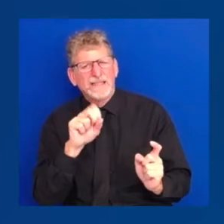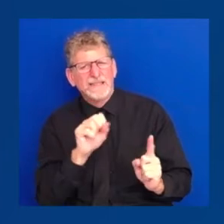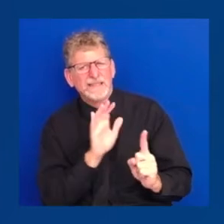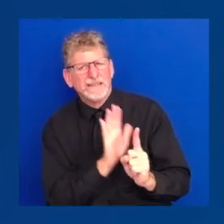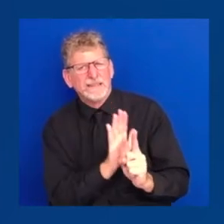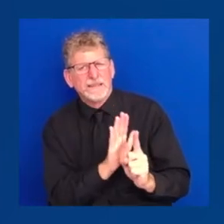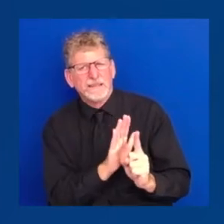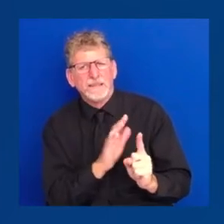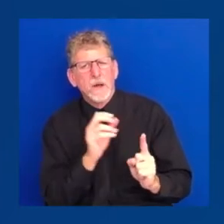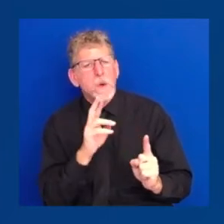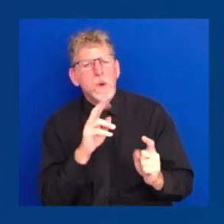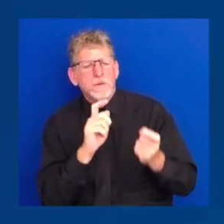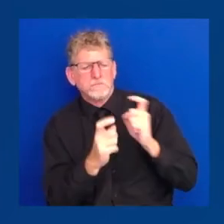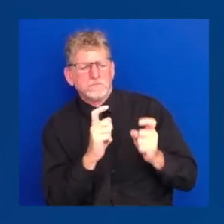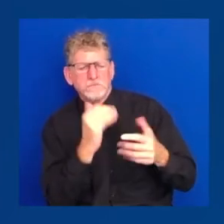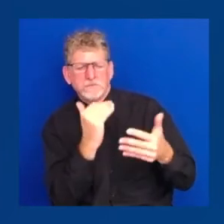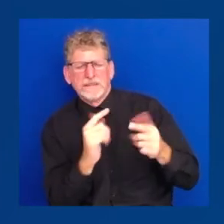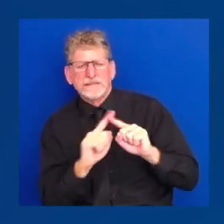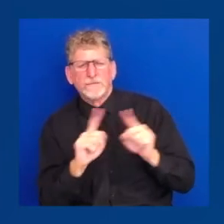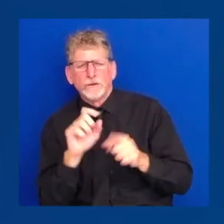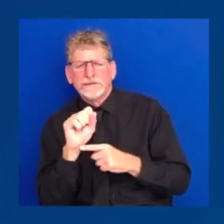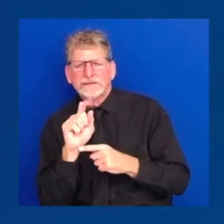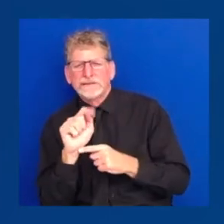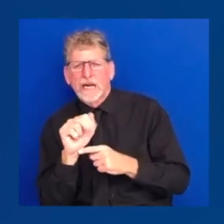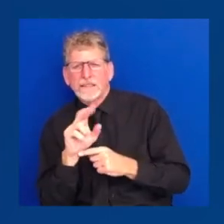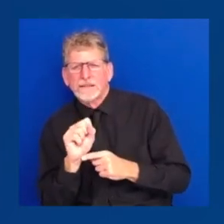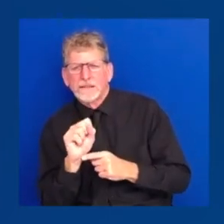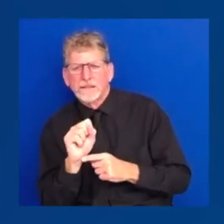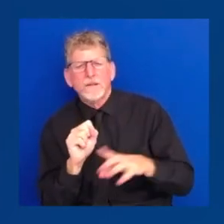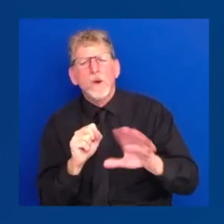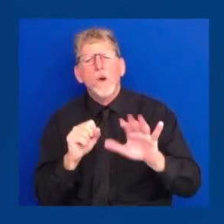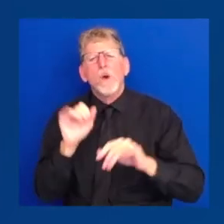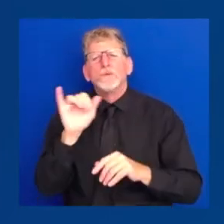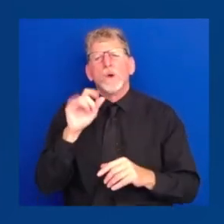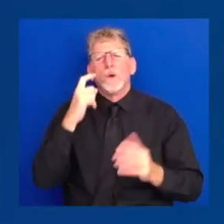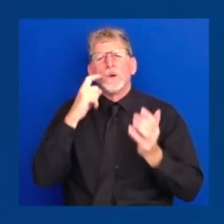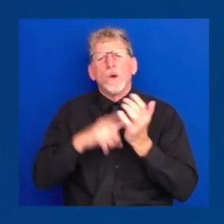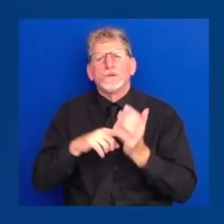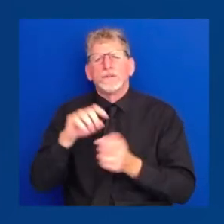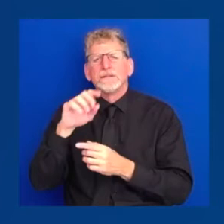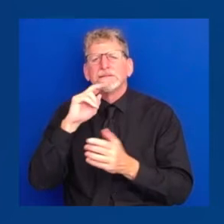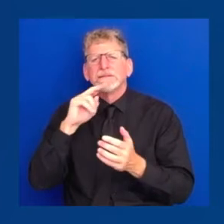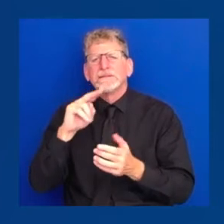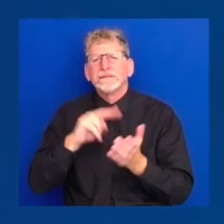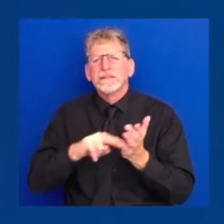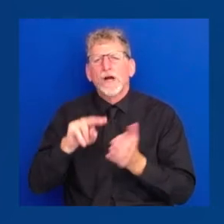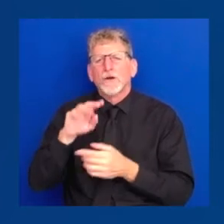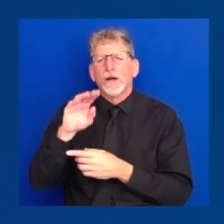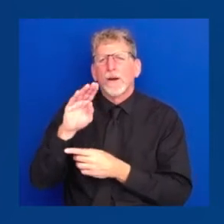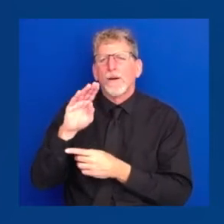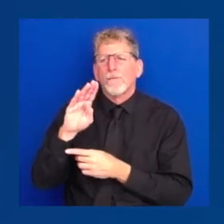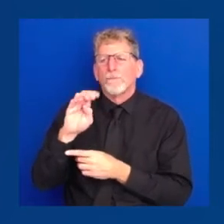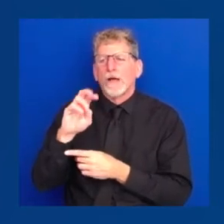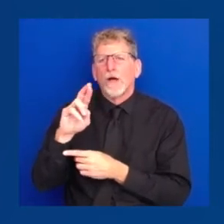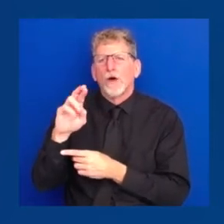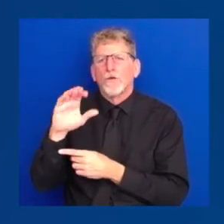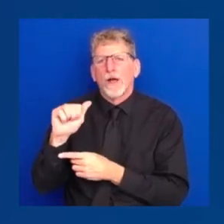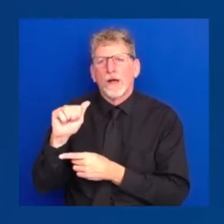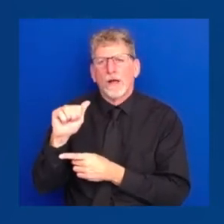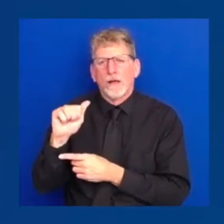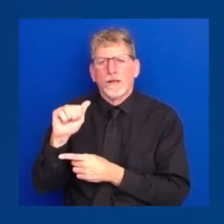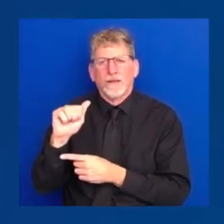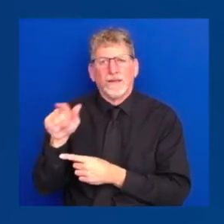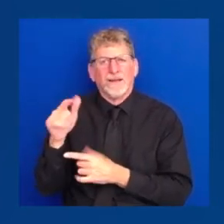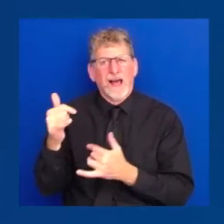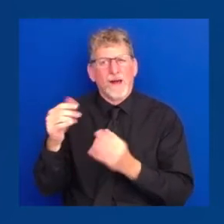noticed that Secretary Becerra is here at this briefing as you all move from a crisis footing to more of a long-term management mode. Are you shifting